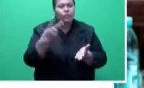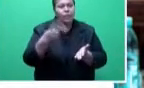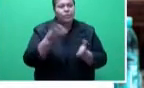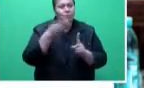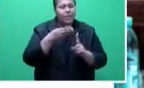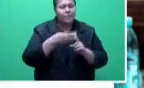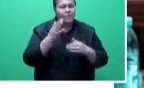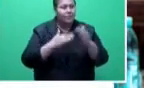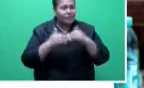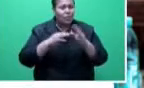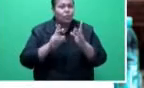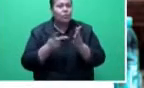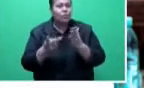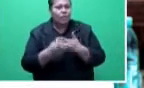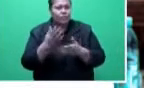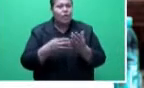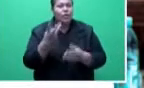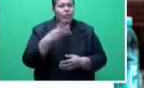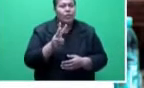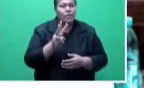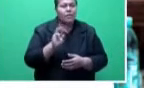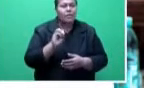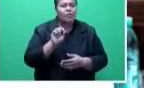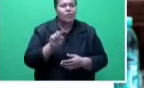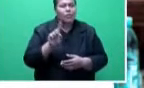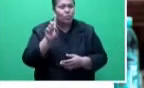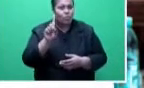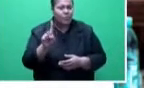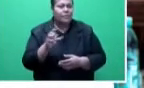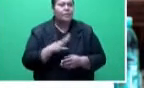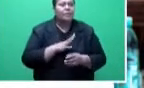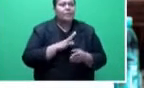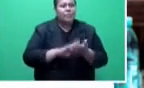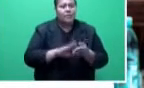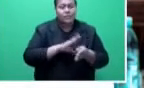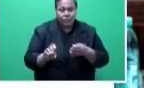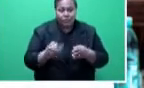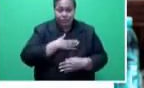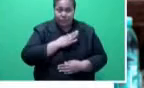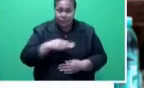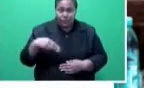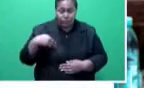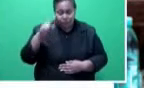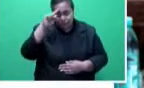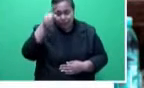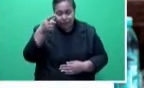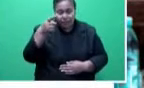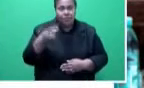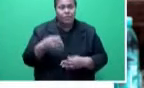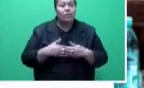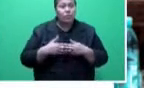of $30.1 million. Mr. Speaker, sir, my ministry understands that the long-term effects